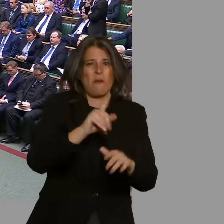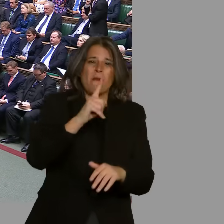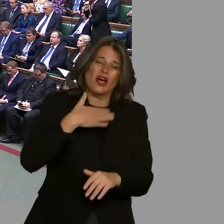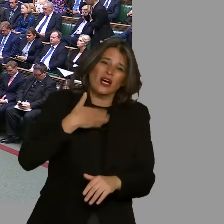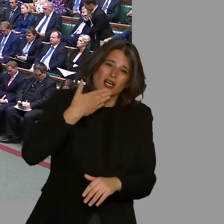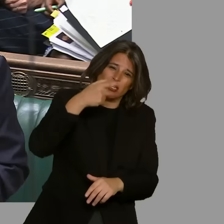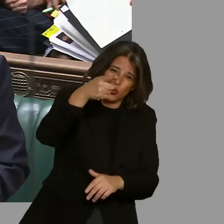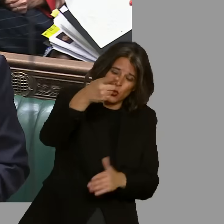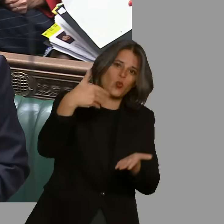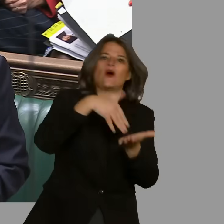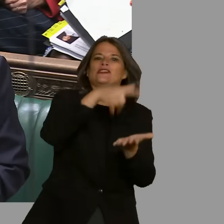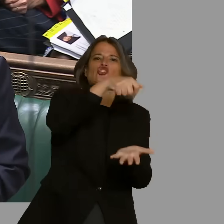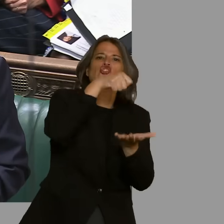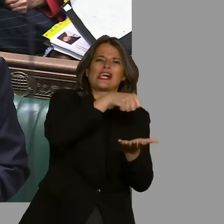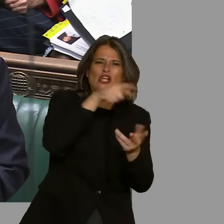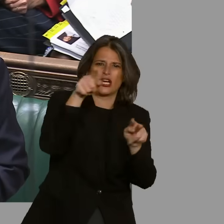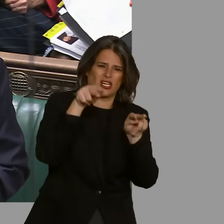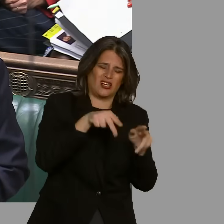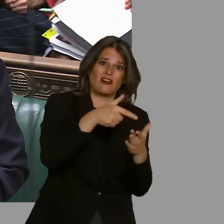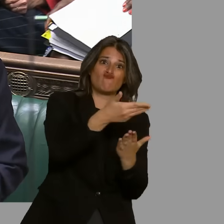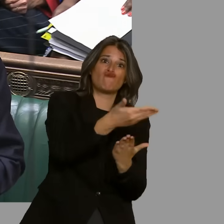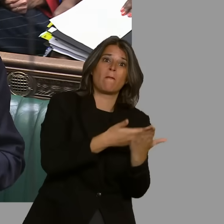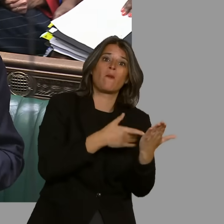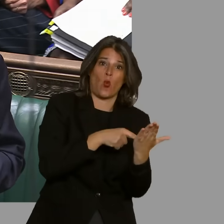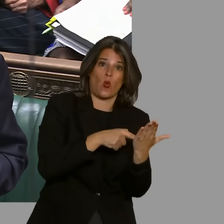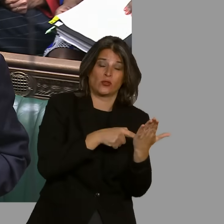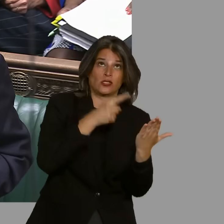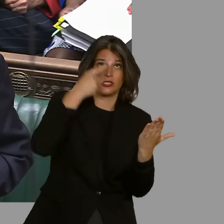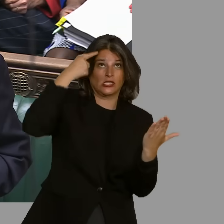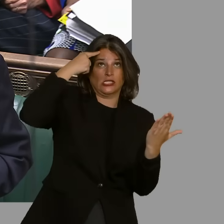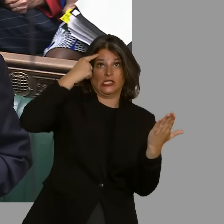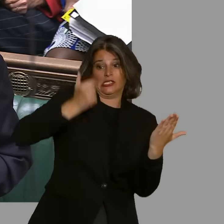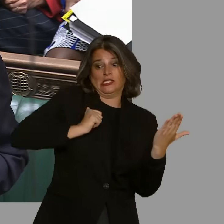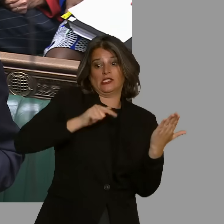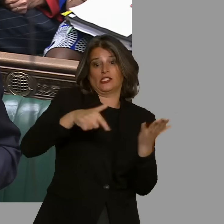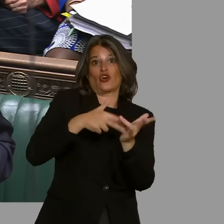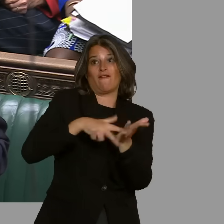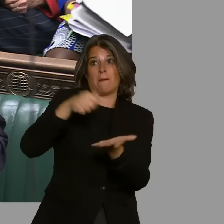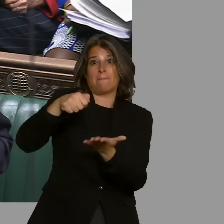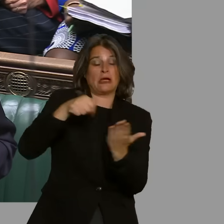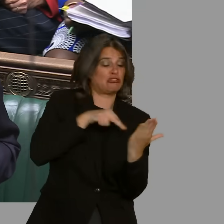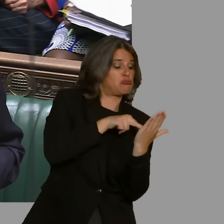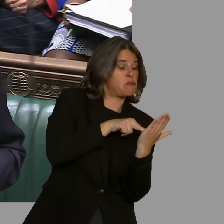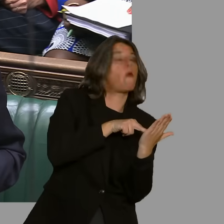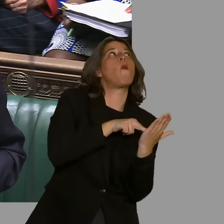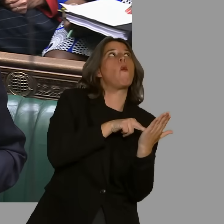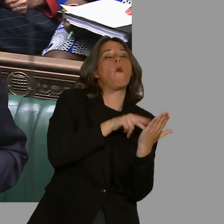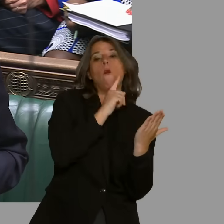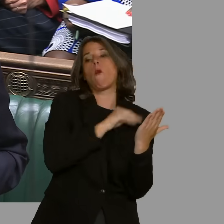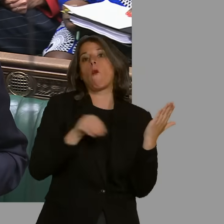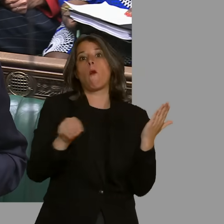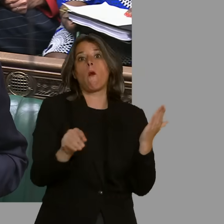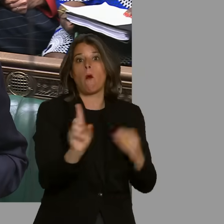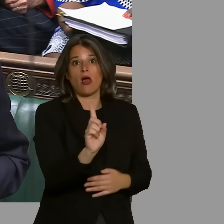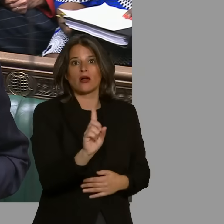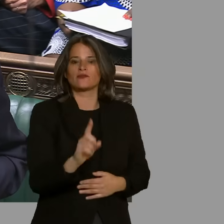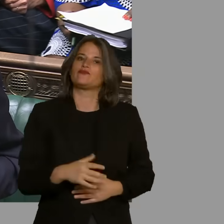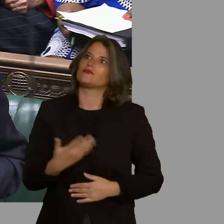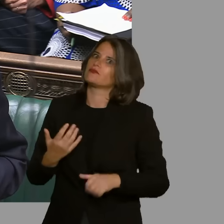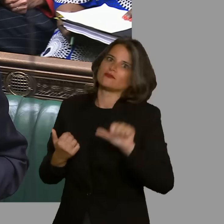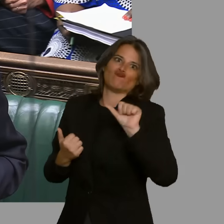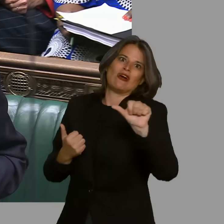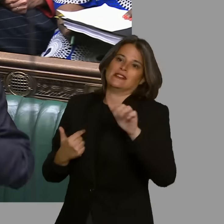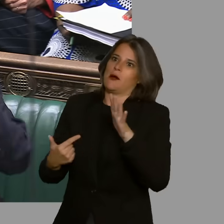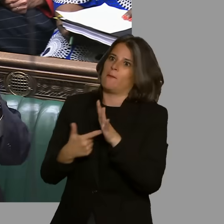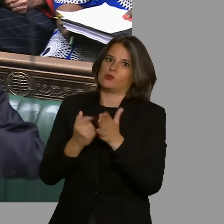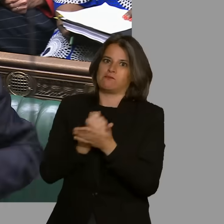is national security. I do believe our reforms strike the right balance and enable investment in public services to rural communities